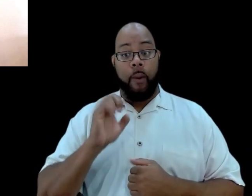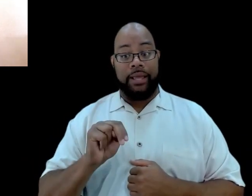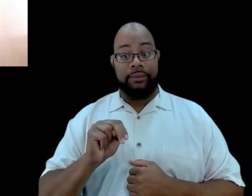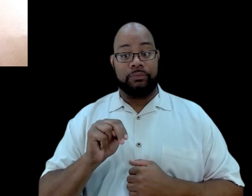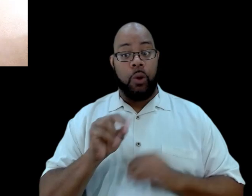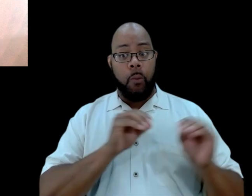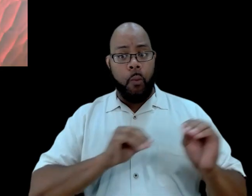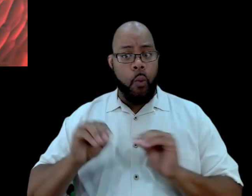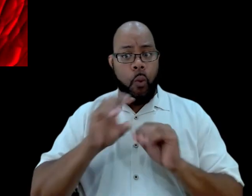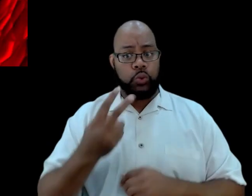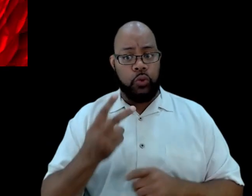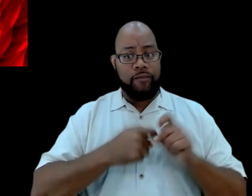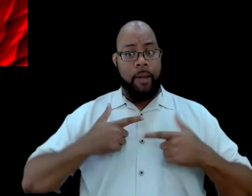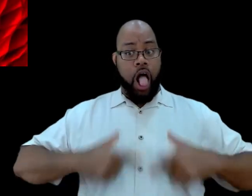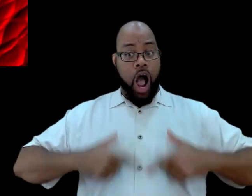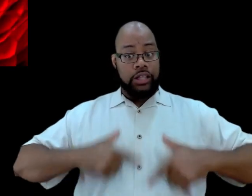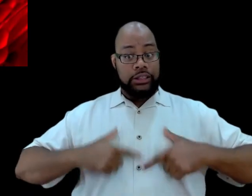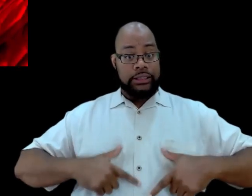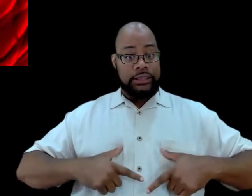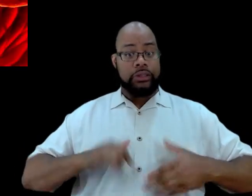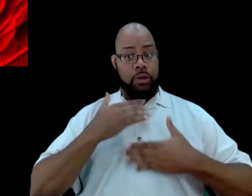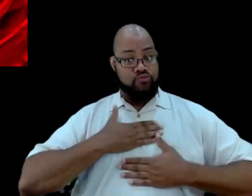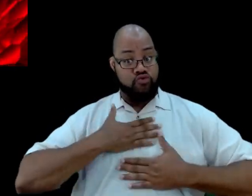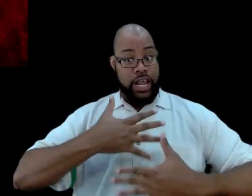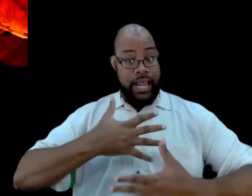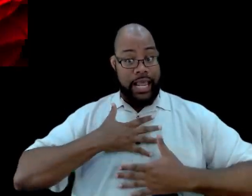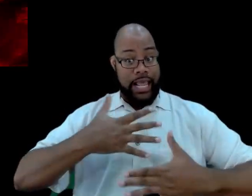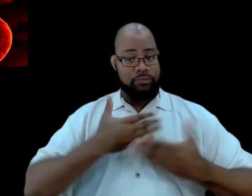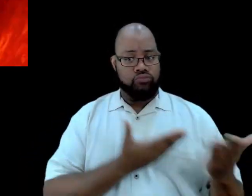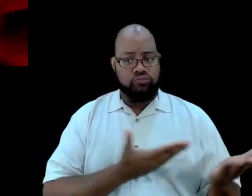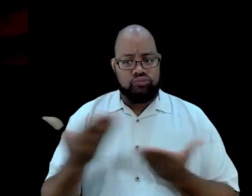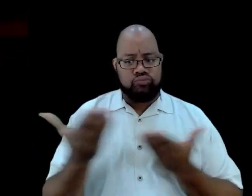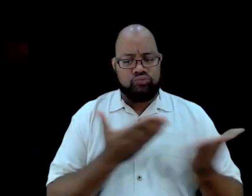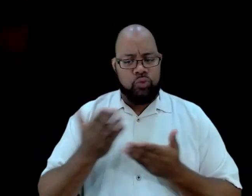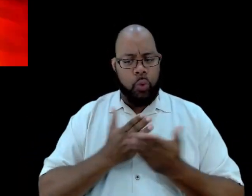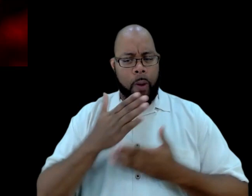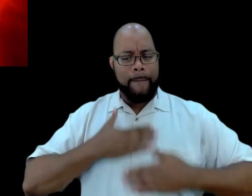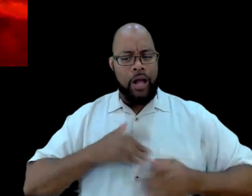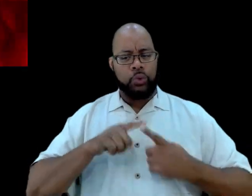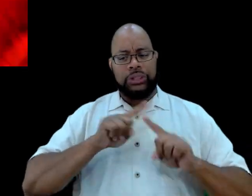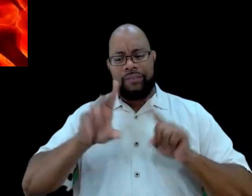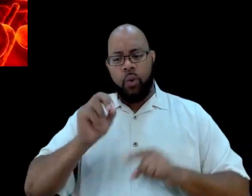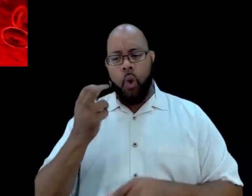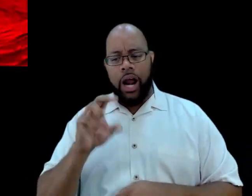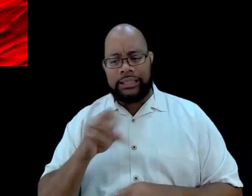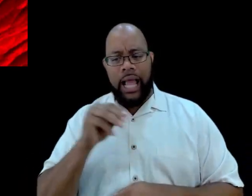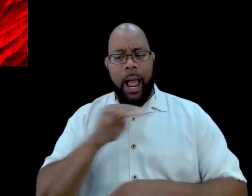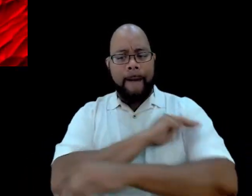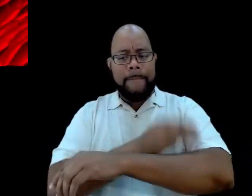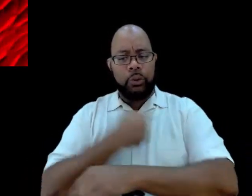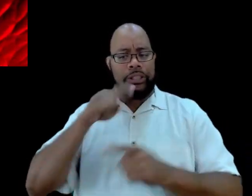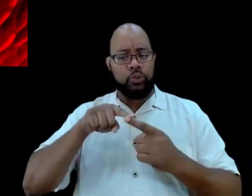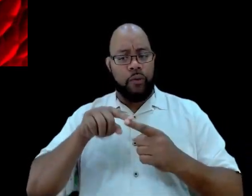Hemoglobin moves oxygen from the lungs as we breathe, and transports it all around our body to the organs and